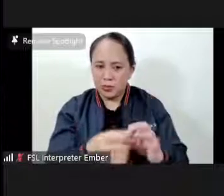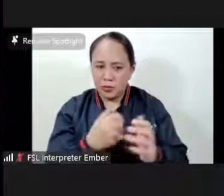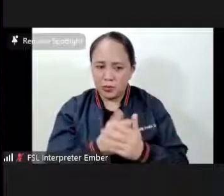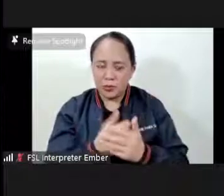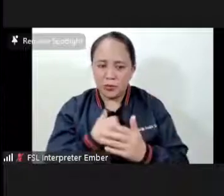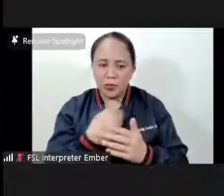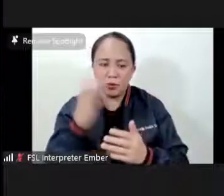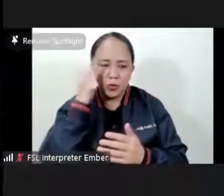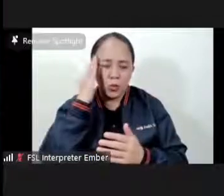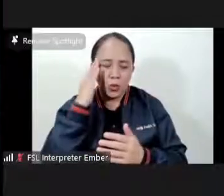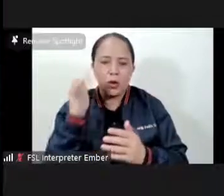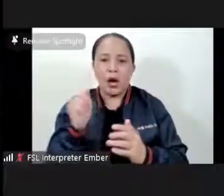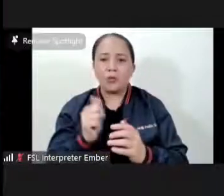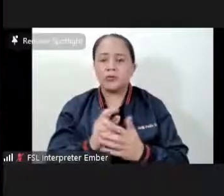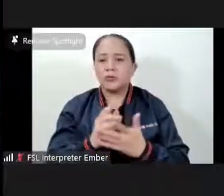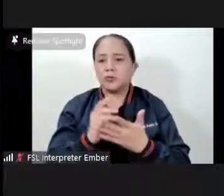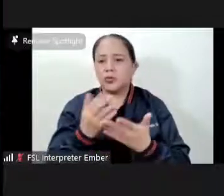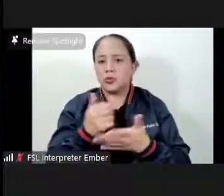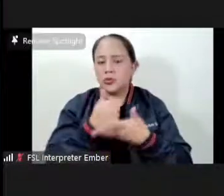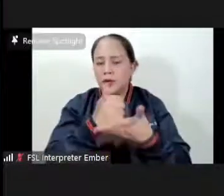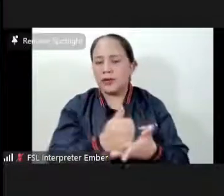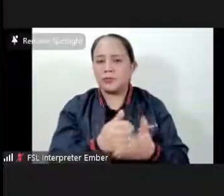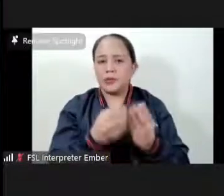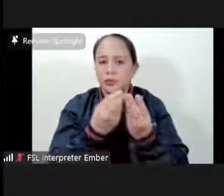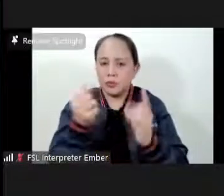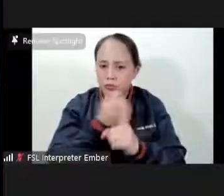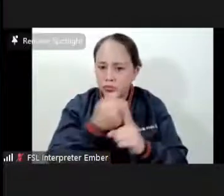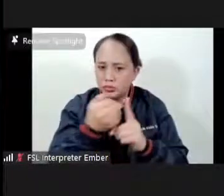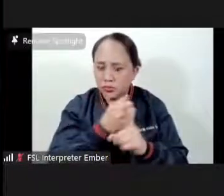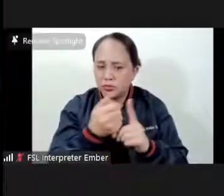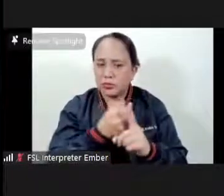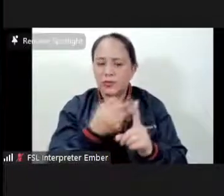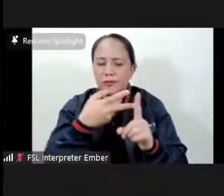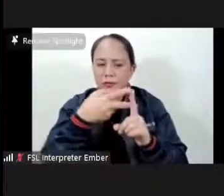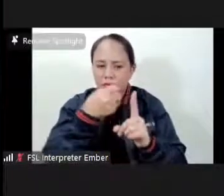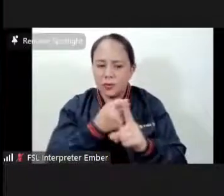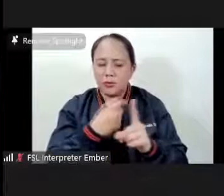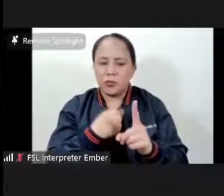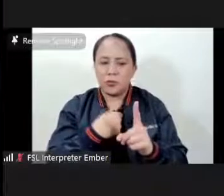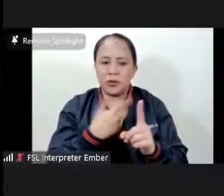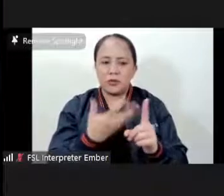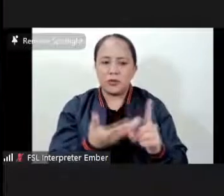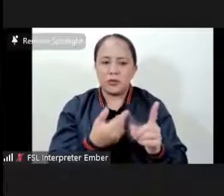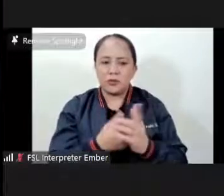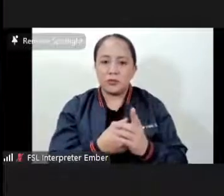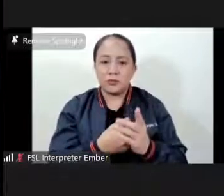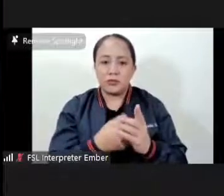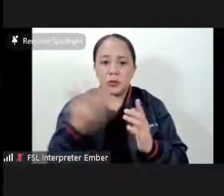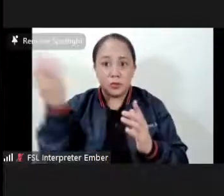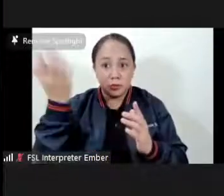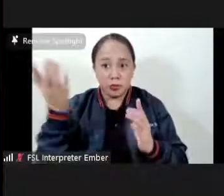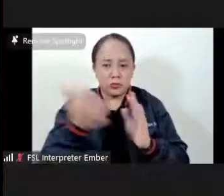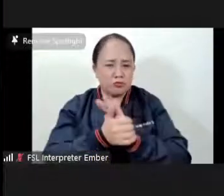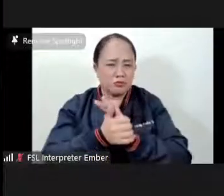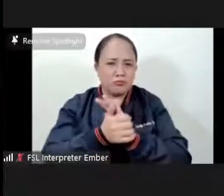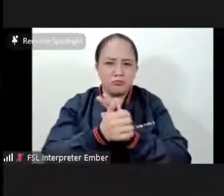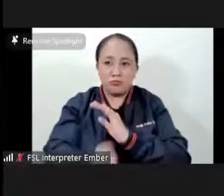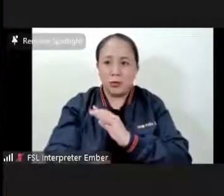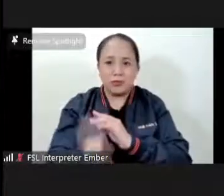the abused victims, and aside from that, the speakers are experts on their assigned topics.